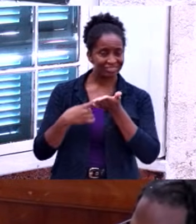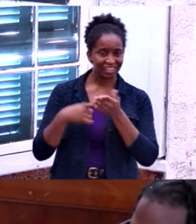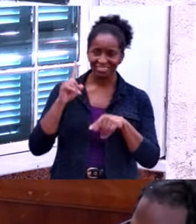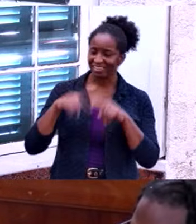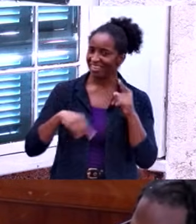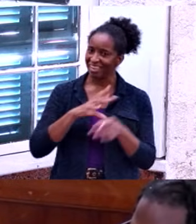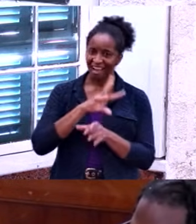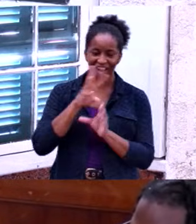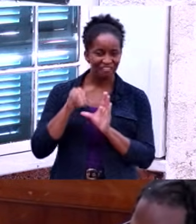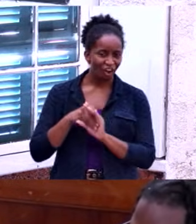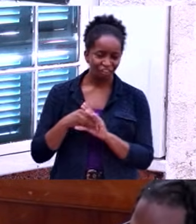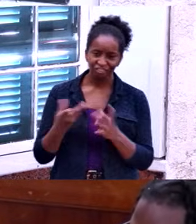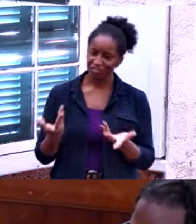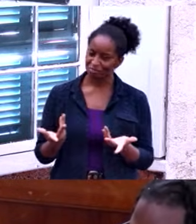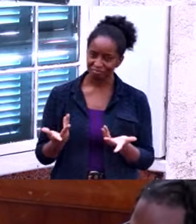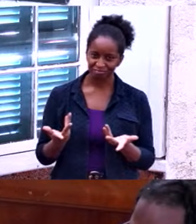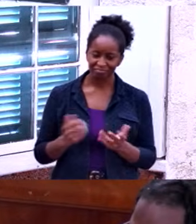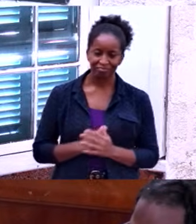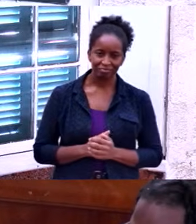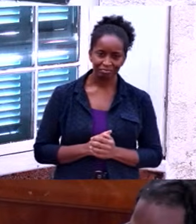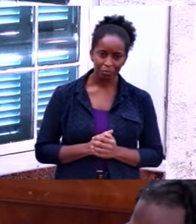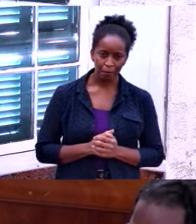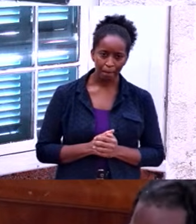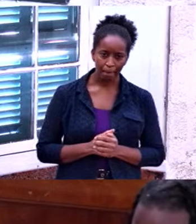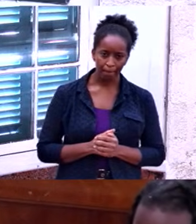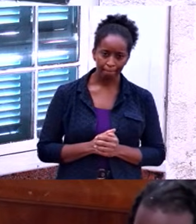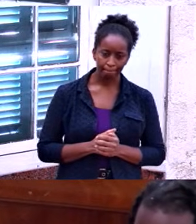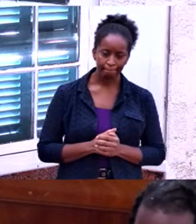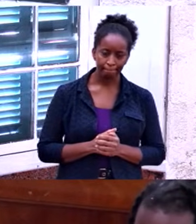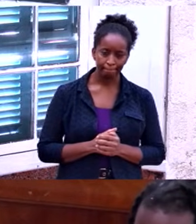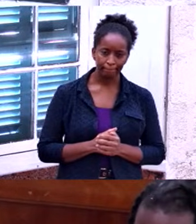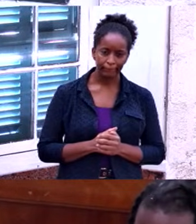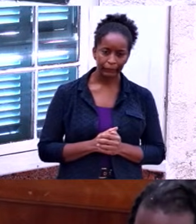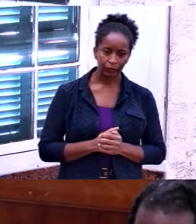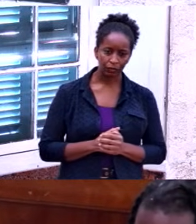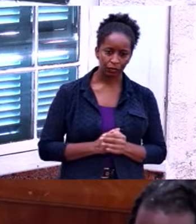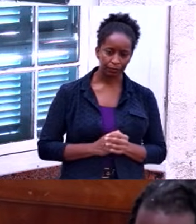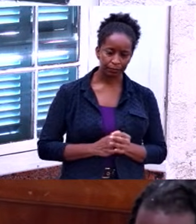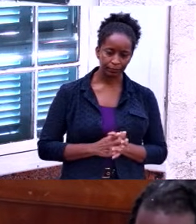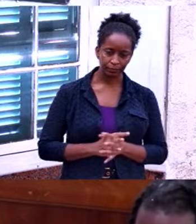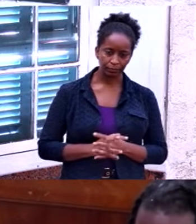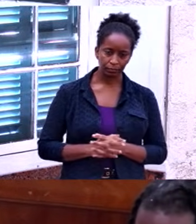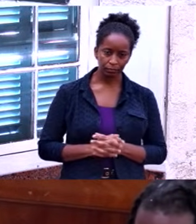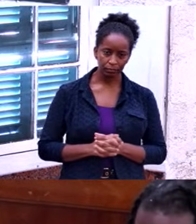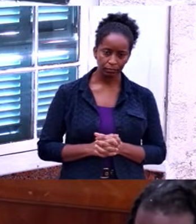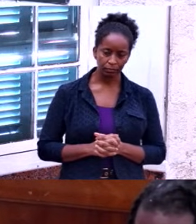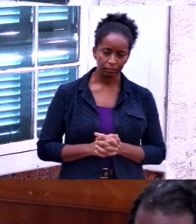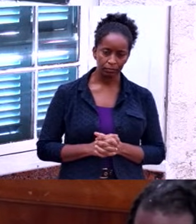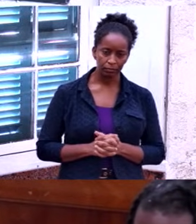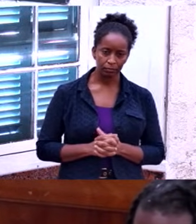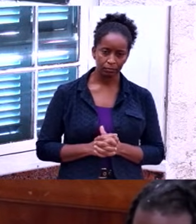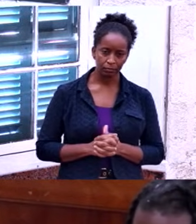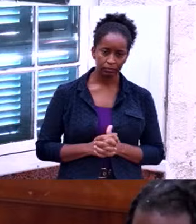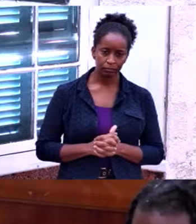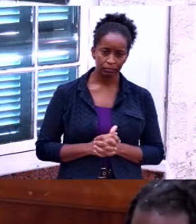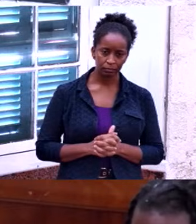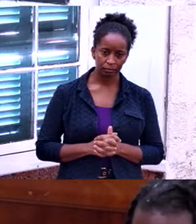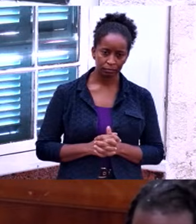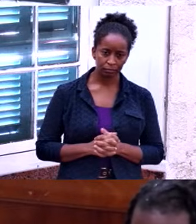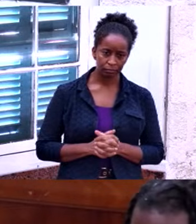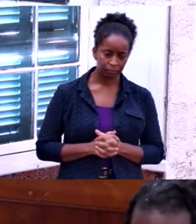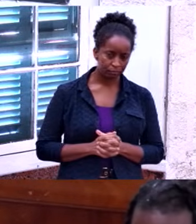President, no one can fault the requirement of the ministers to visit either houses,